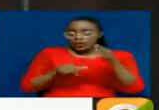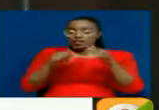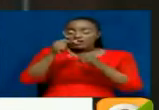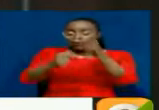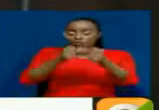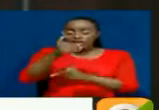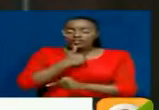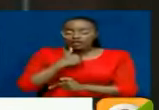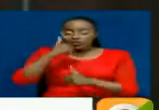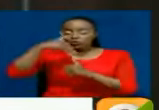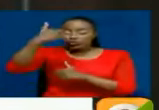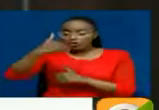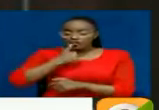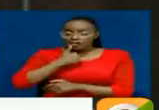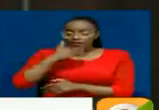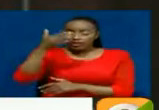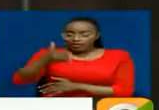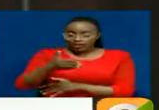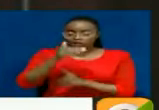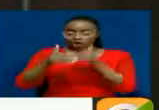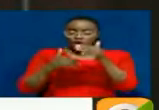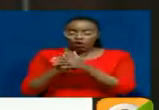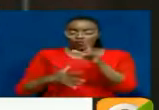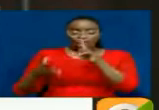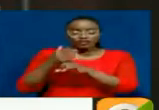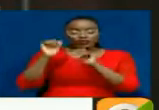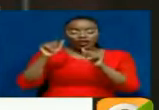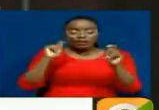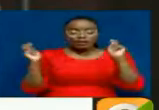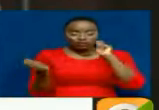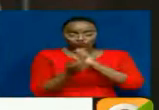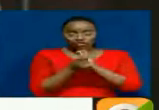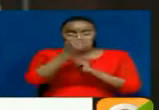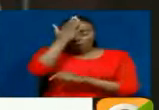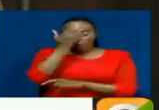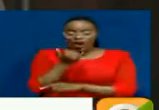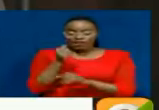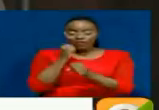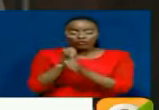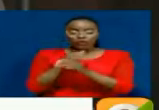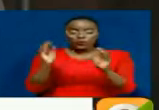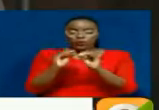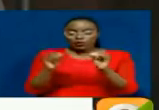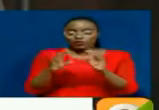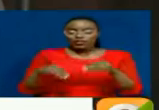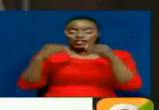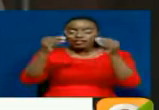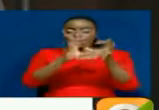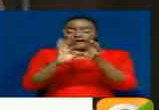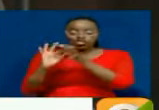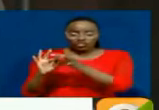the progress that we have all made, all the gain can be reversed because of dysfunctionality of the supply